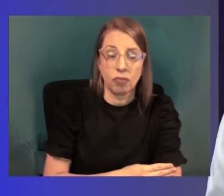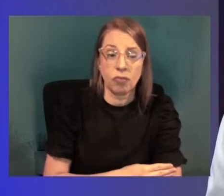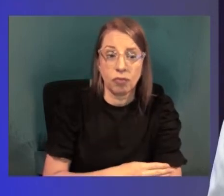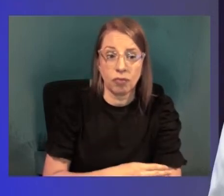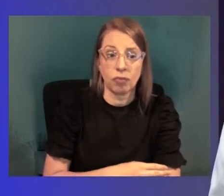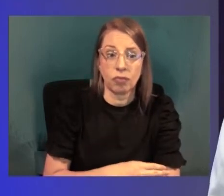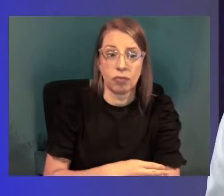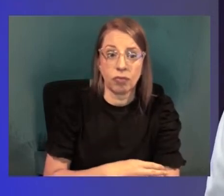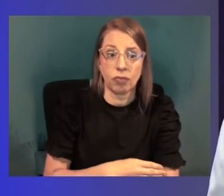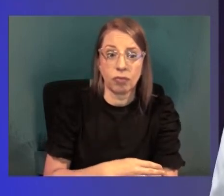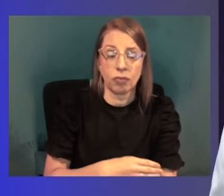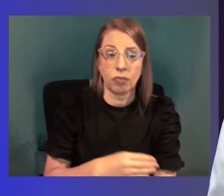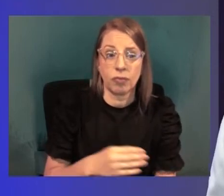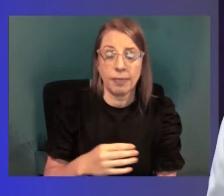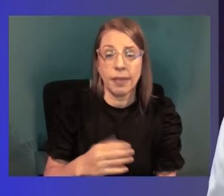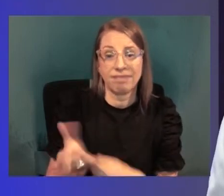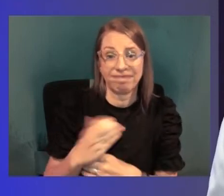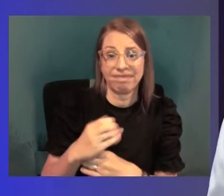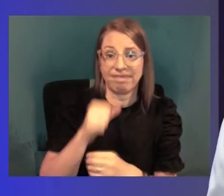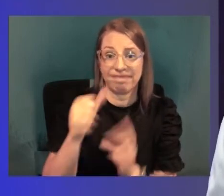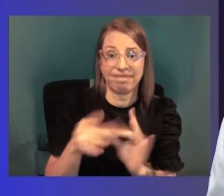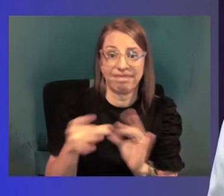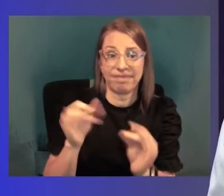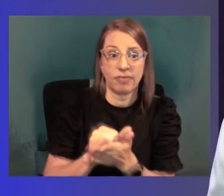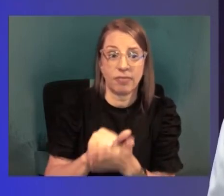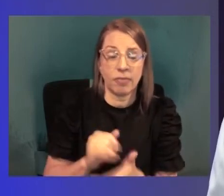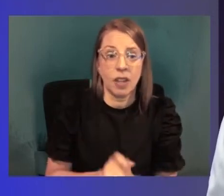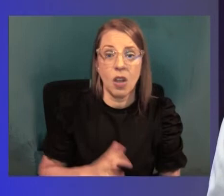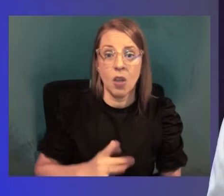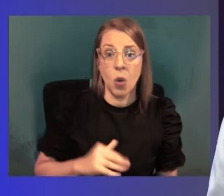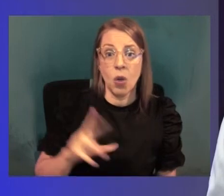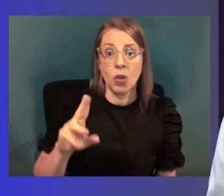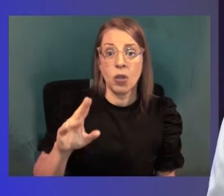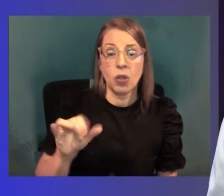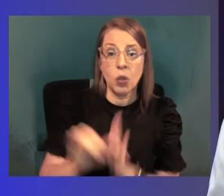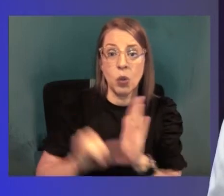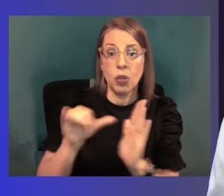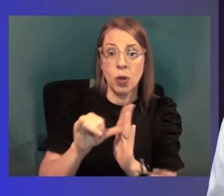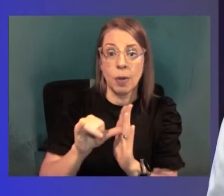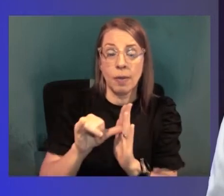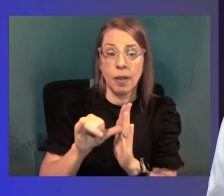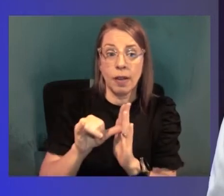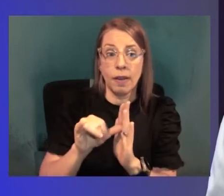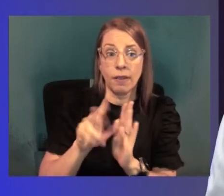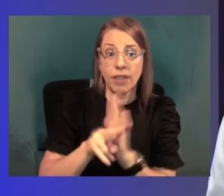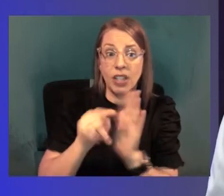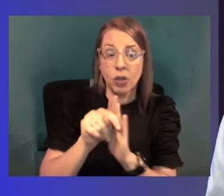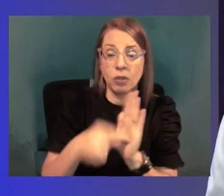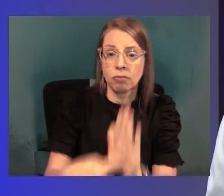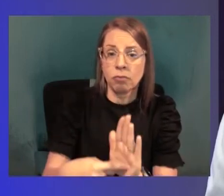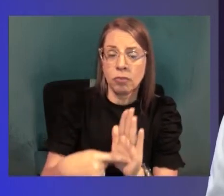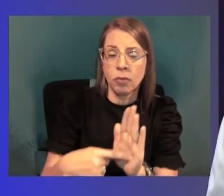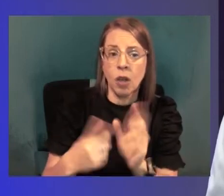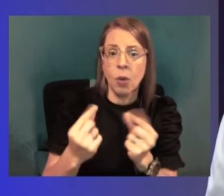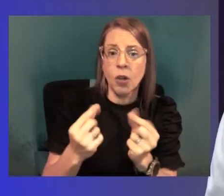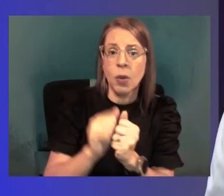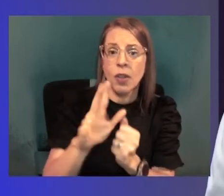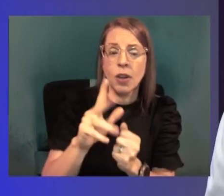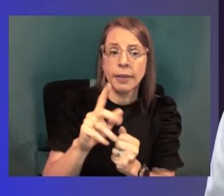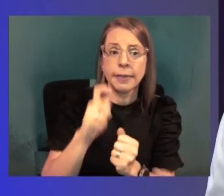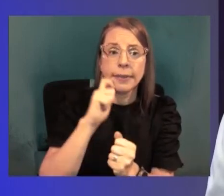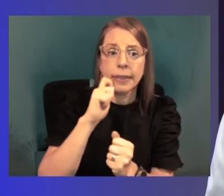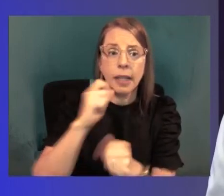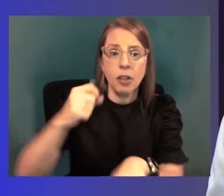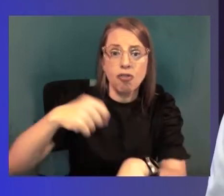not say this, but there are cool YouTube videos where young kids have tried to see what it does to their skin when they would put rubbing alcohol